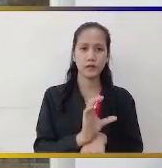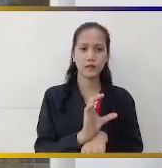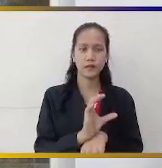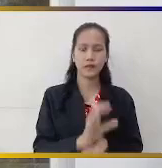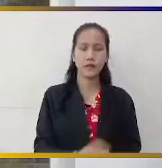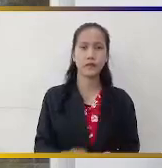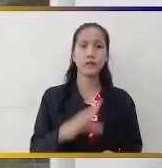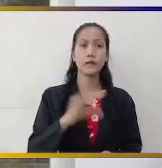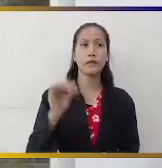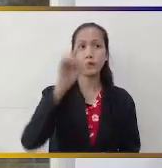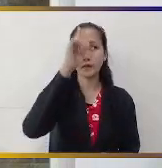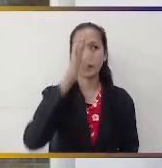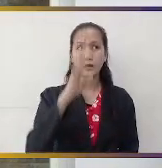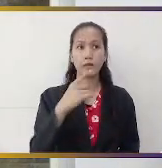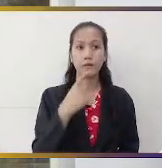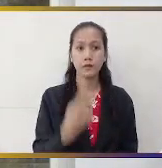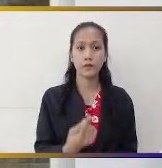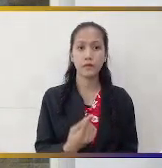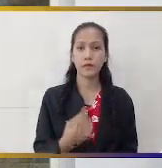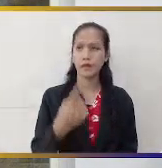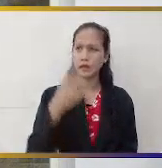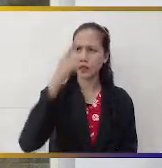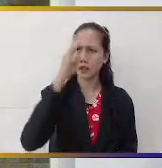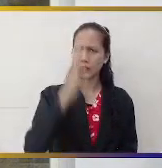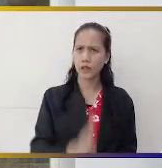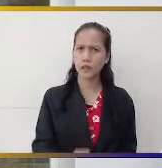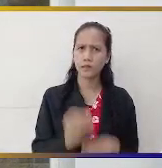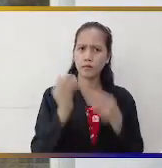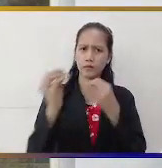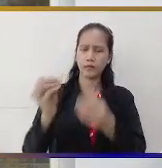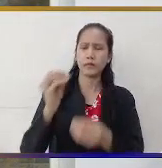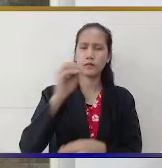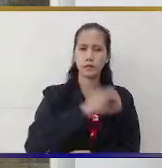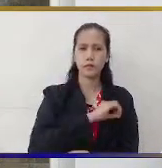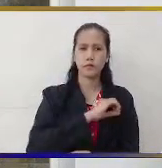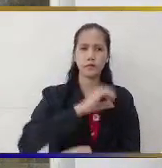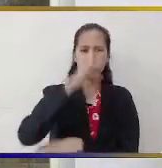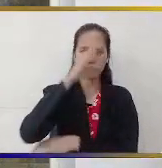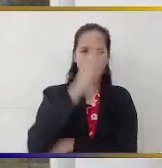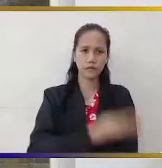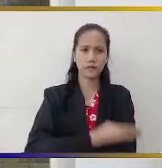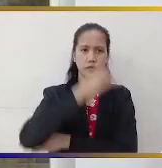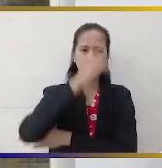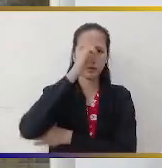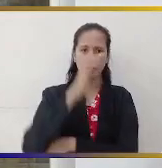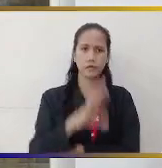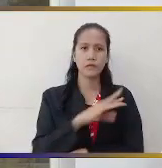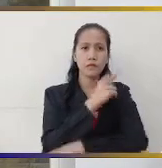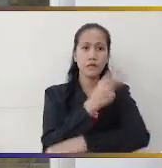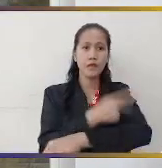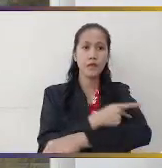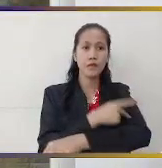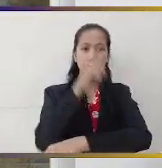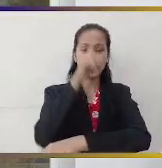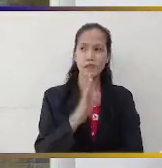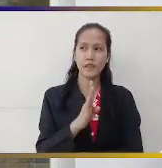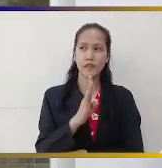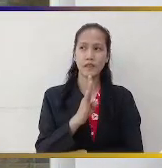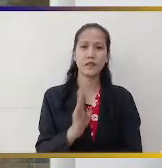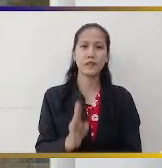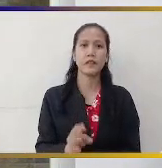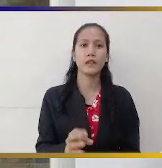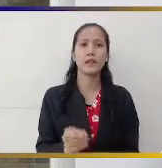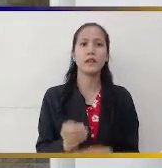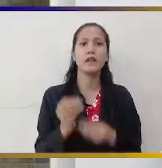And God said, he sowed his son. Think with me. God the Father, God the Almighty, he gave